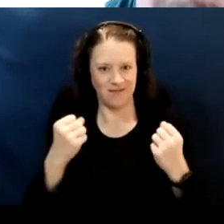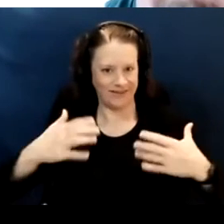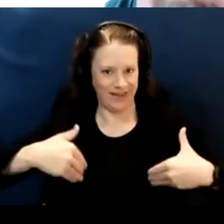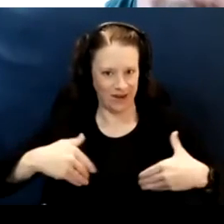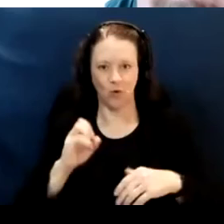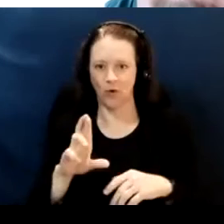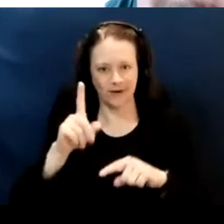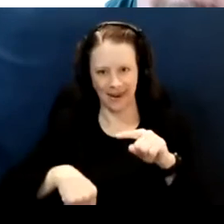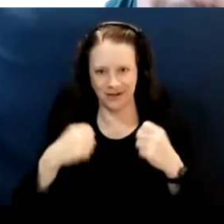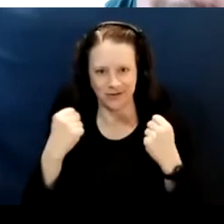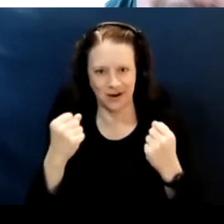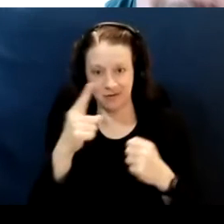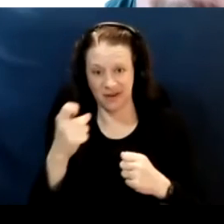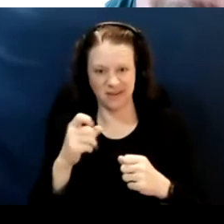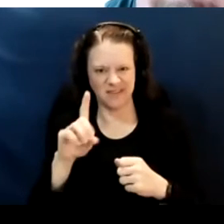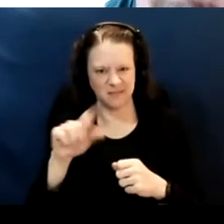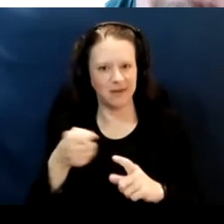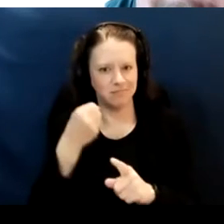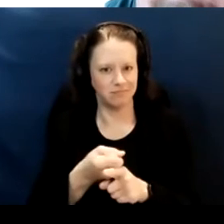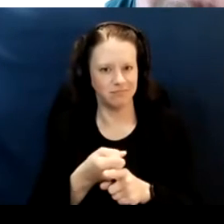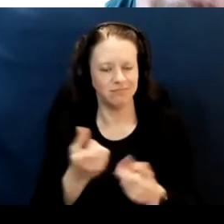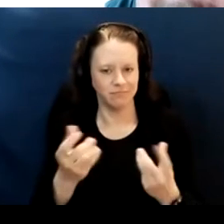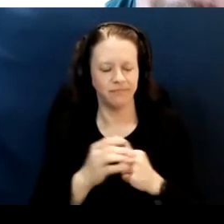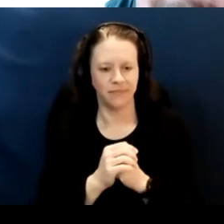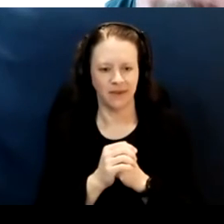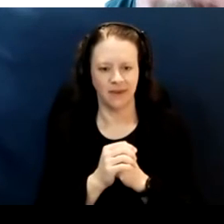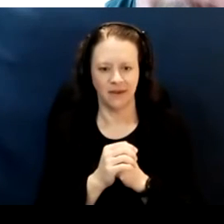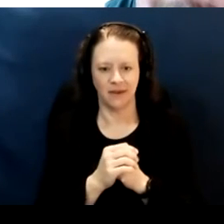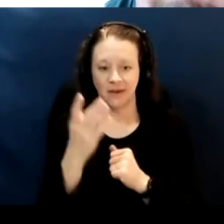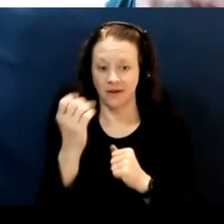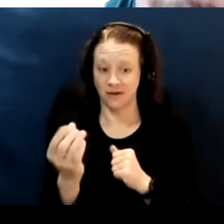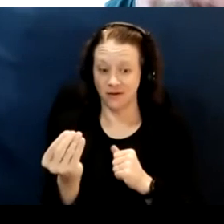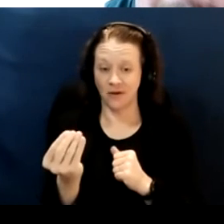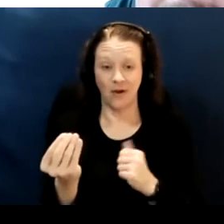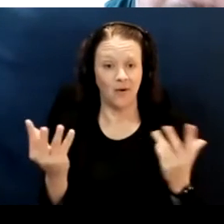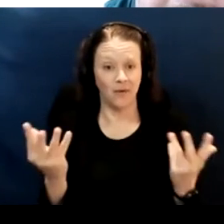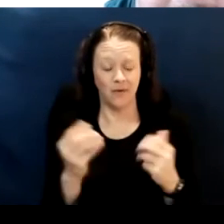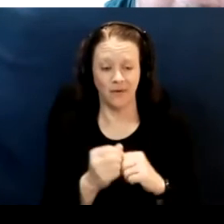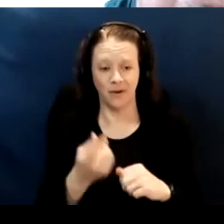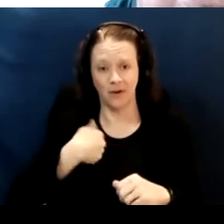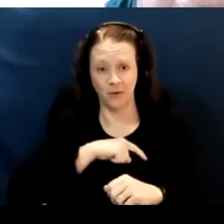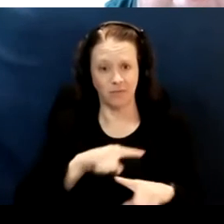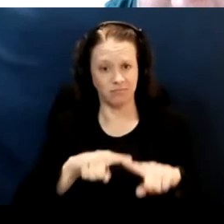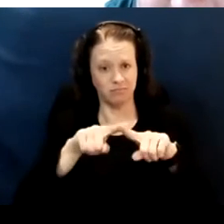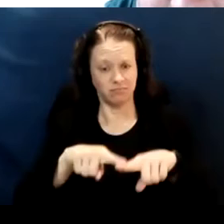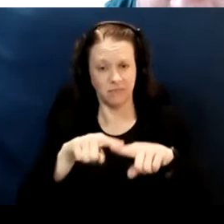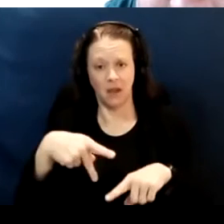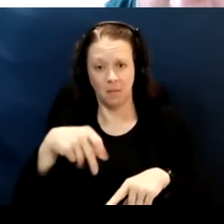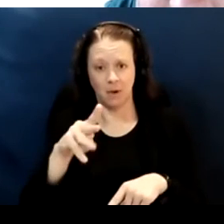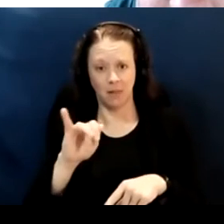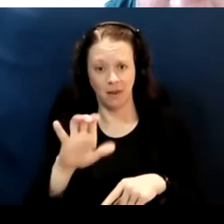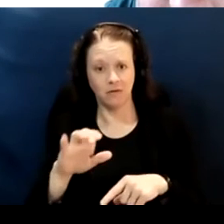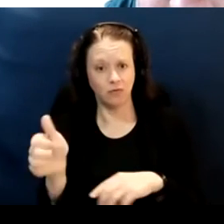able to drive because our disabilities. So we really rely on public